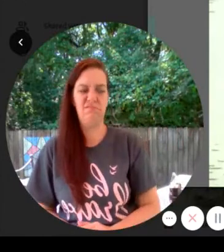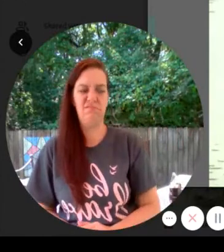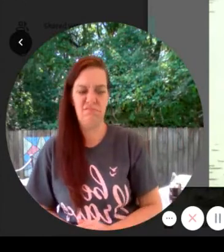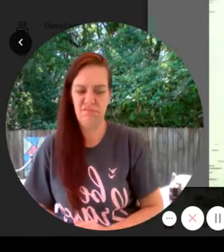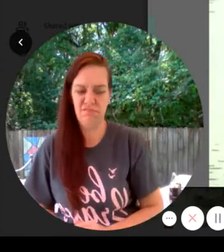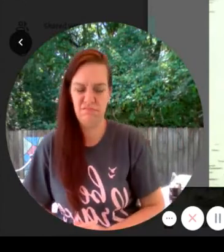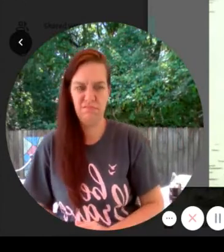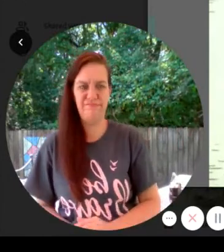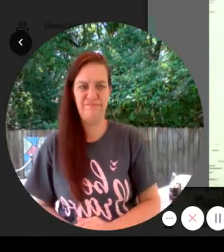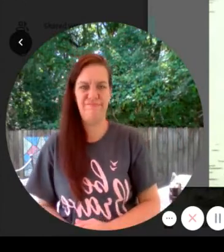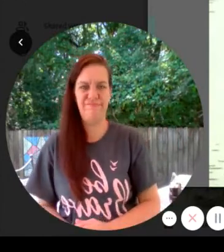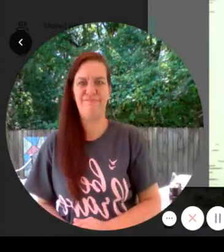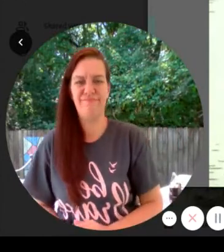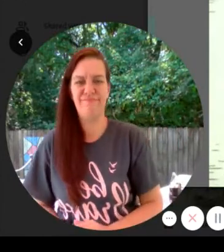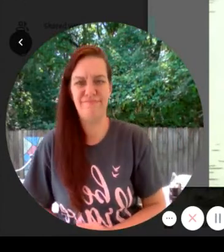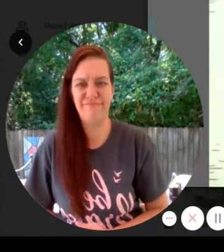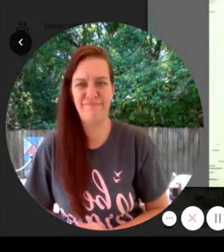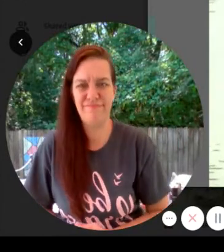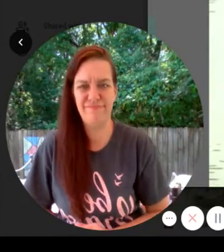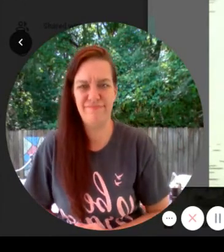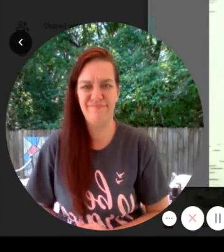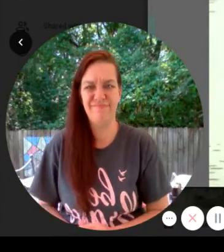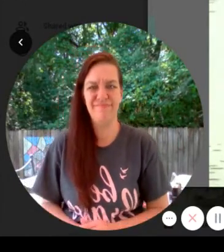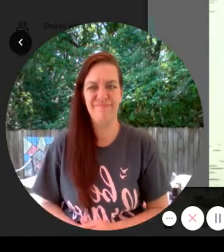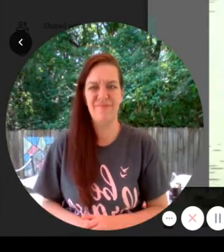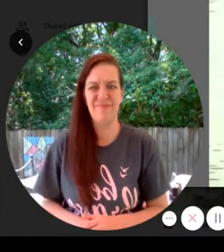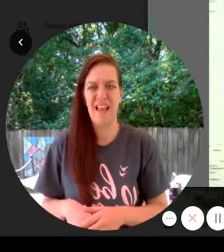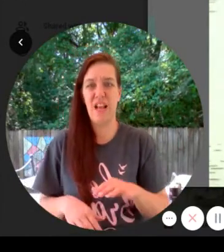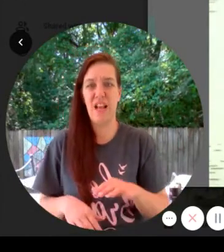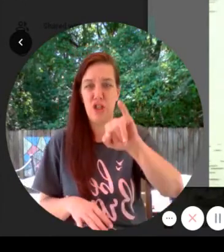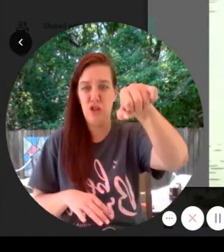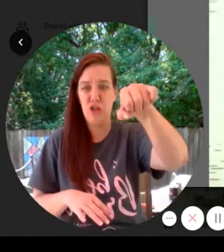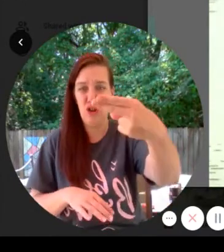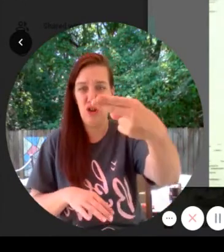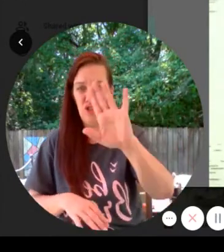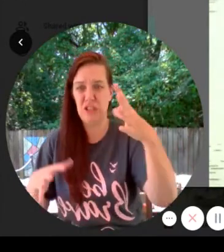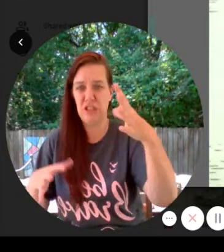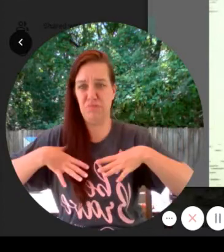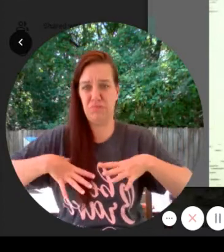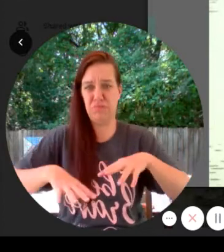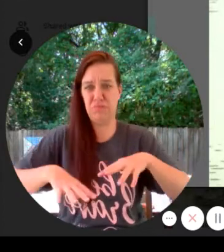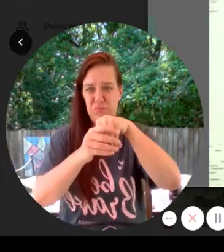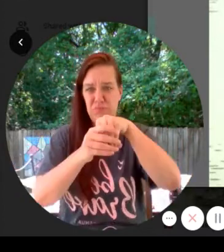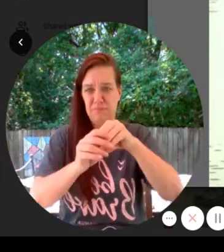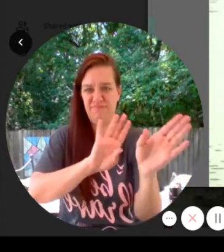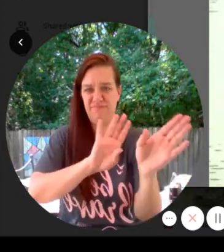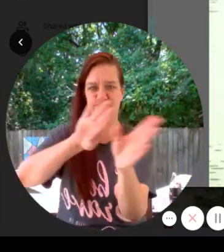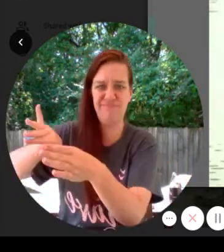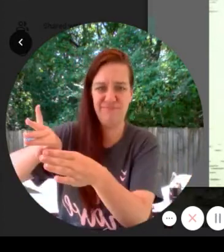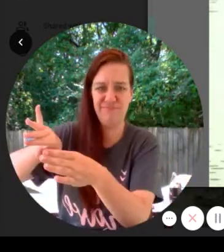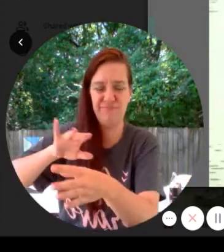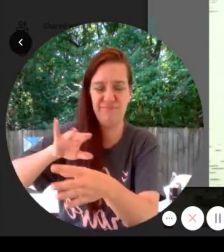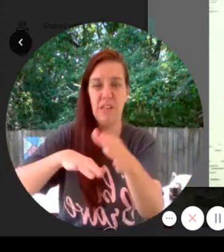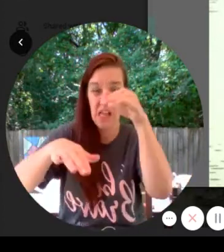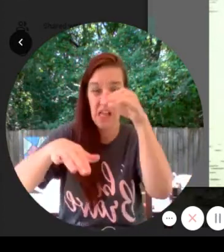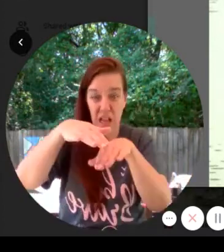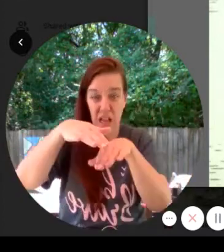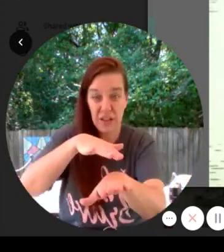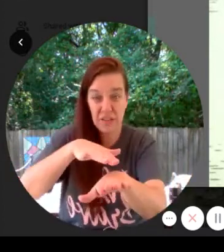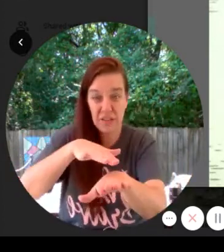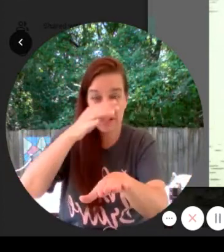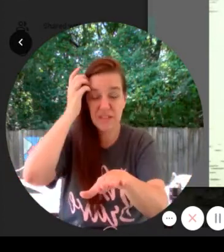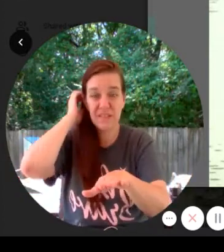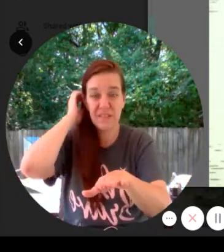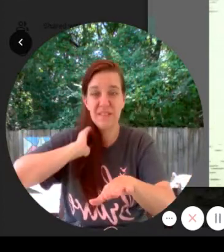and pushed Josh's gym clothes aside. Beneath a pair of ratty